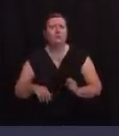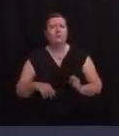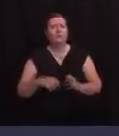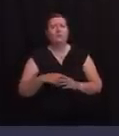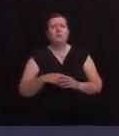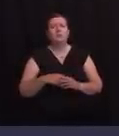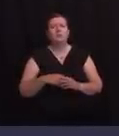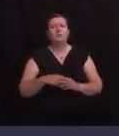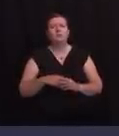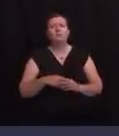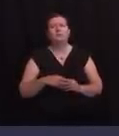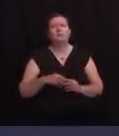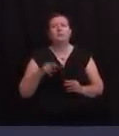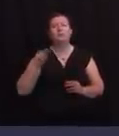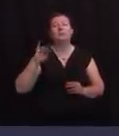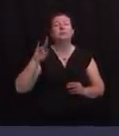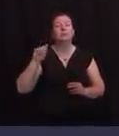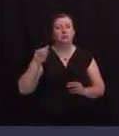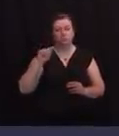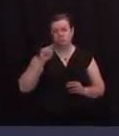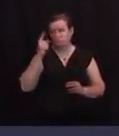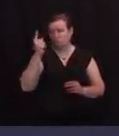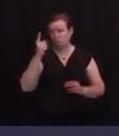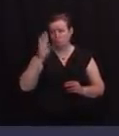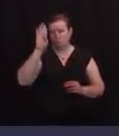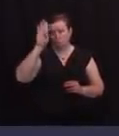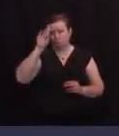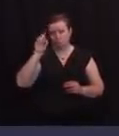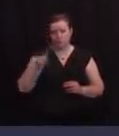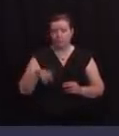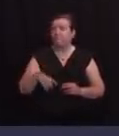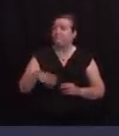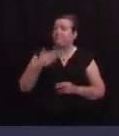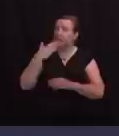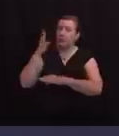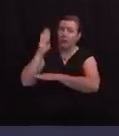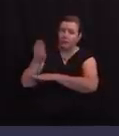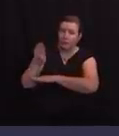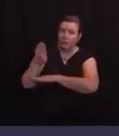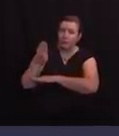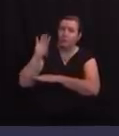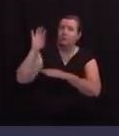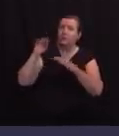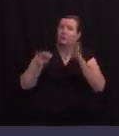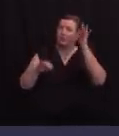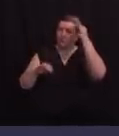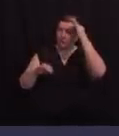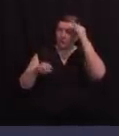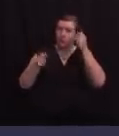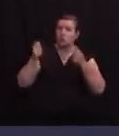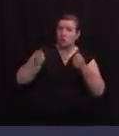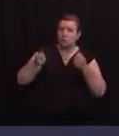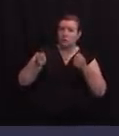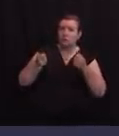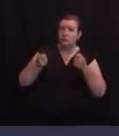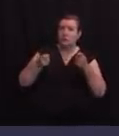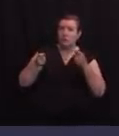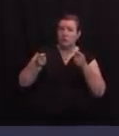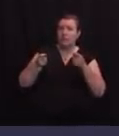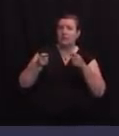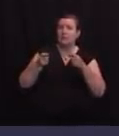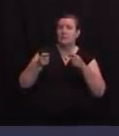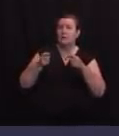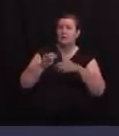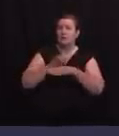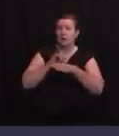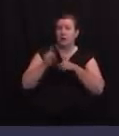Good afternoon. Good afternoon, Governor. So a federal judge yesterday ruled that regulated industries like banks and utility companies can